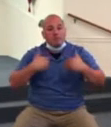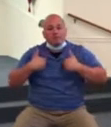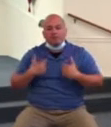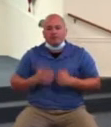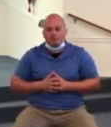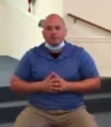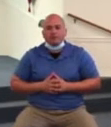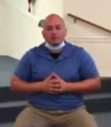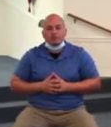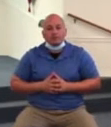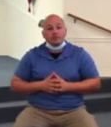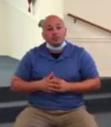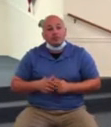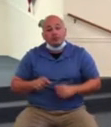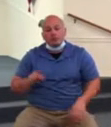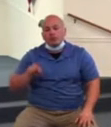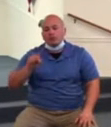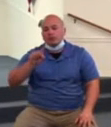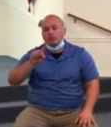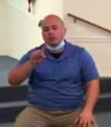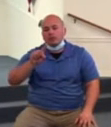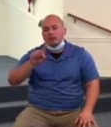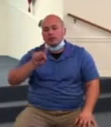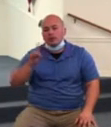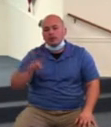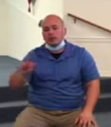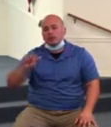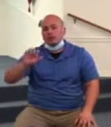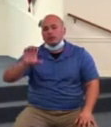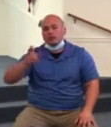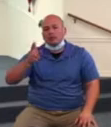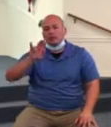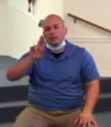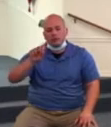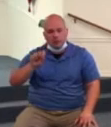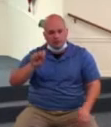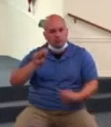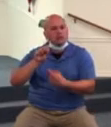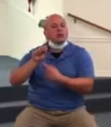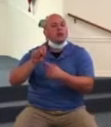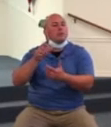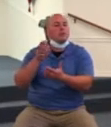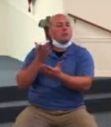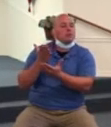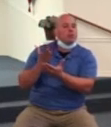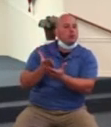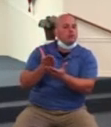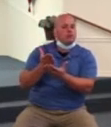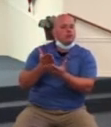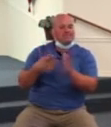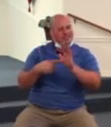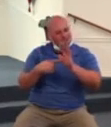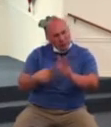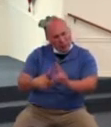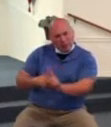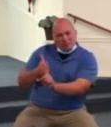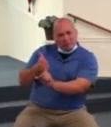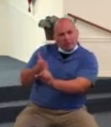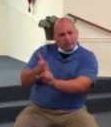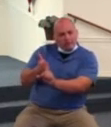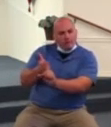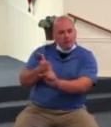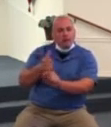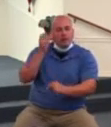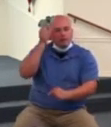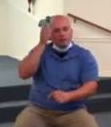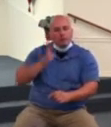Zacchaeus proved himself to be a man of sincere faith. In fact, he's the opposite of